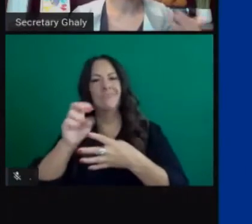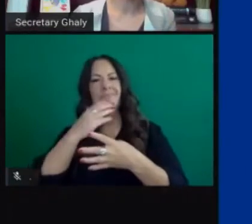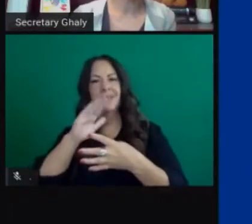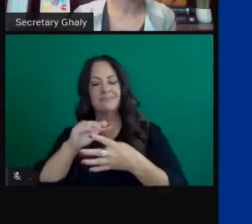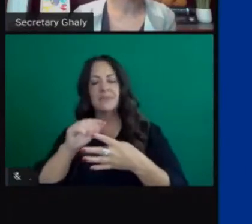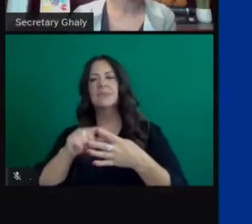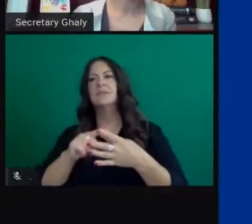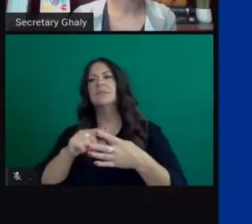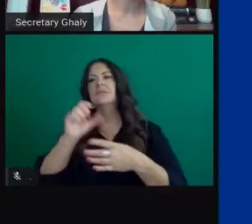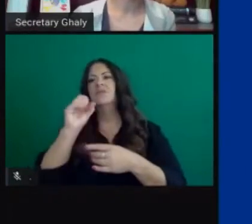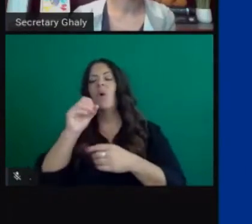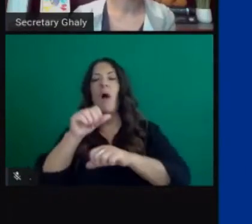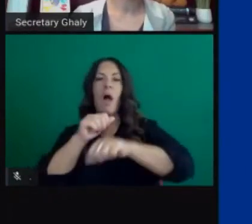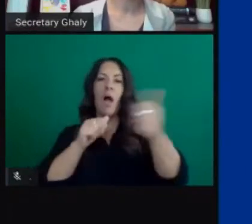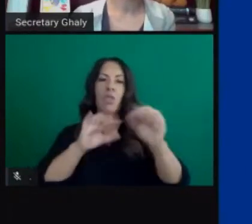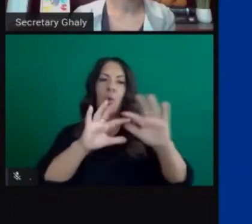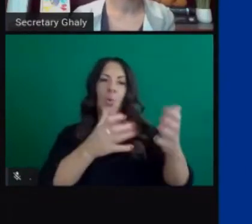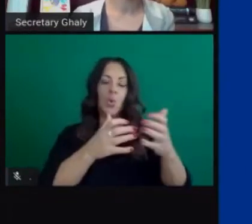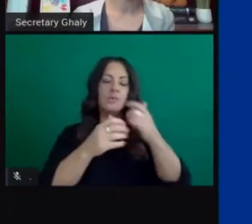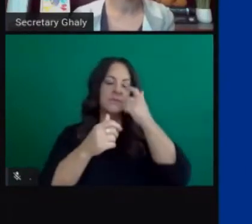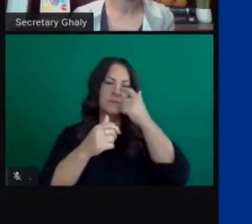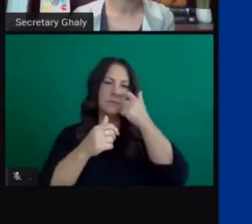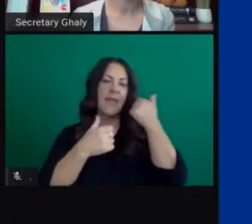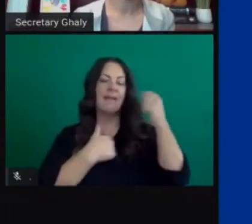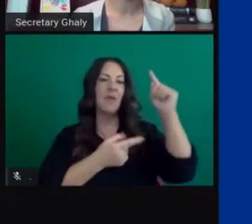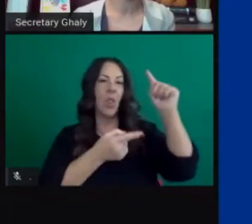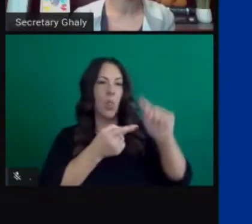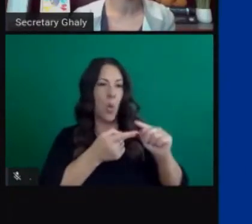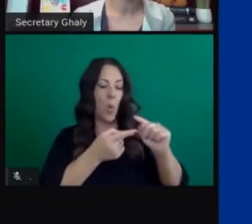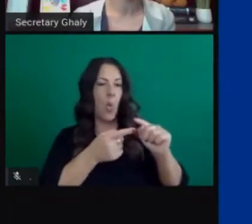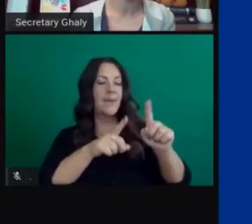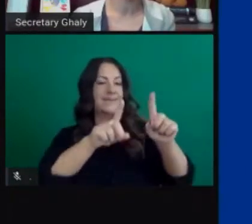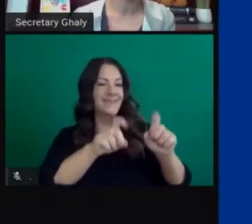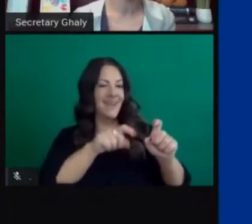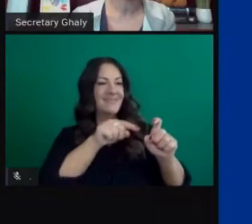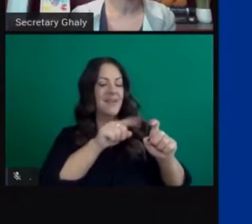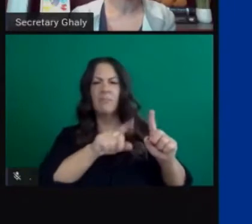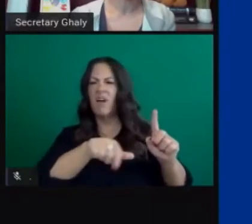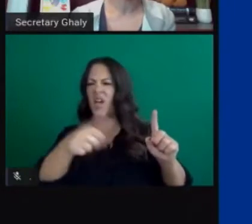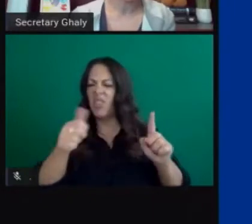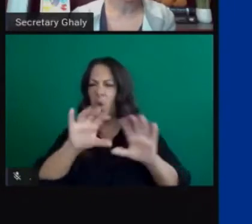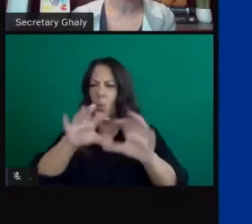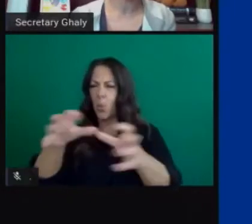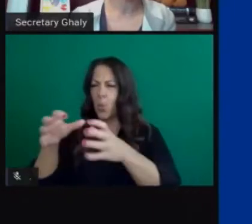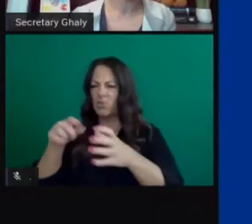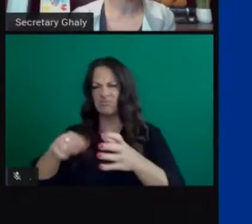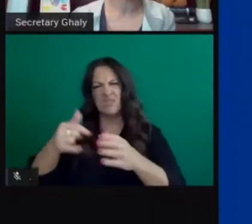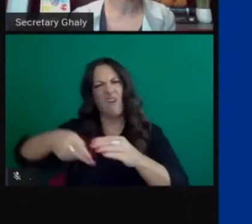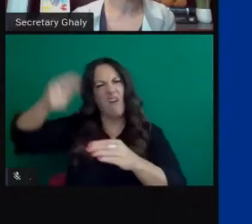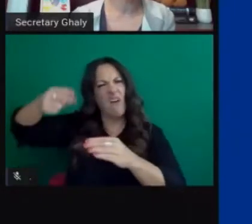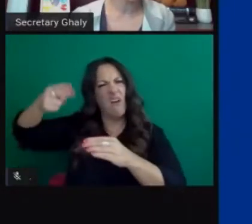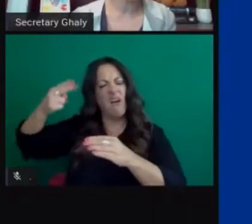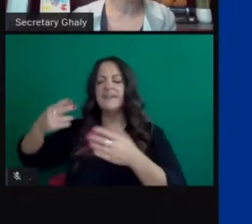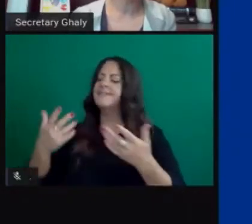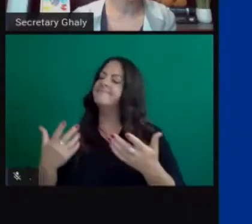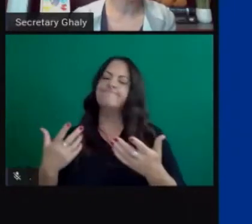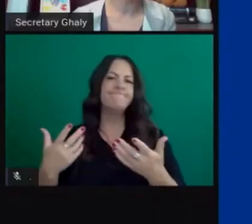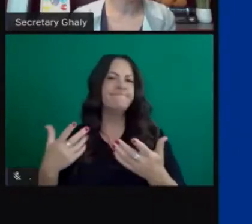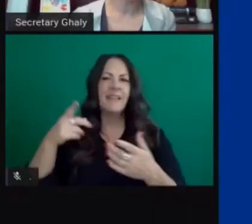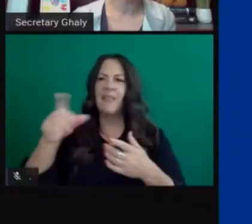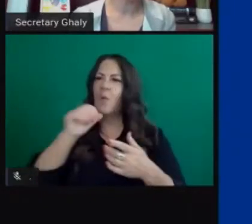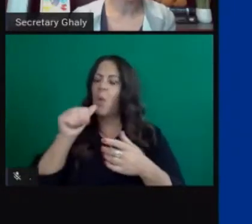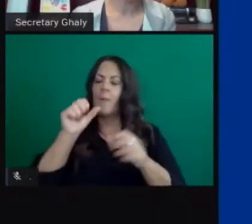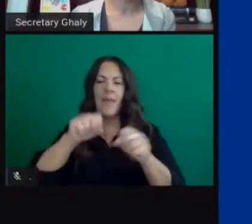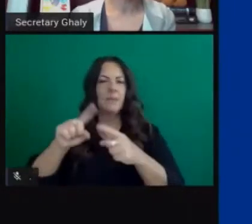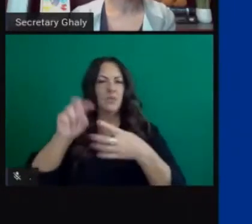not quite reaching the lower test positivities in the areas that have the most disadvantaged or with least opportunities are going to move slower through the